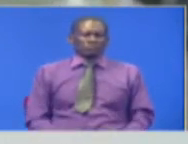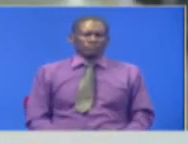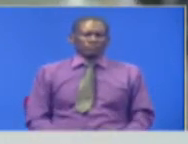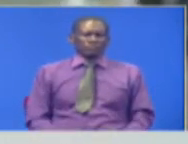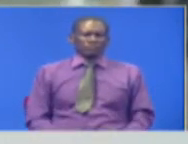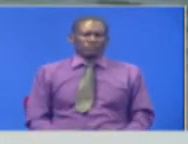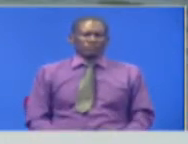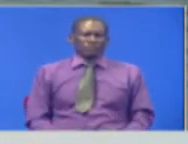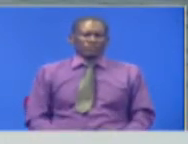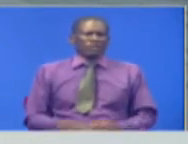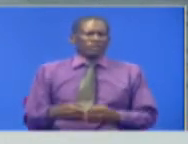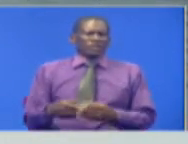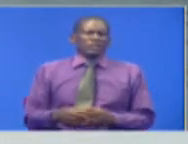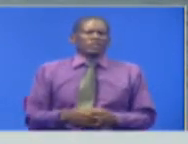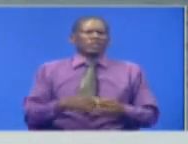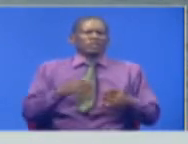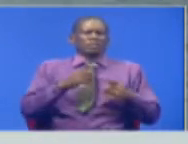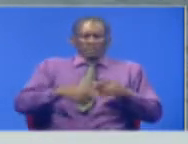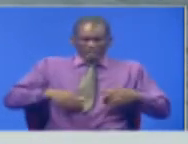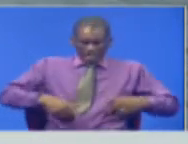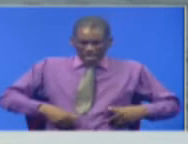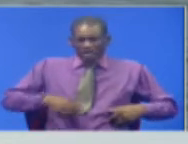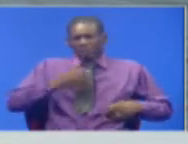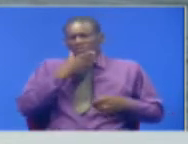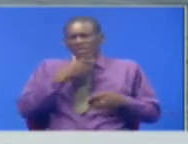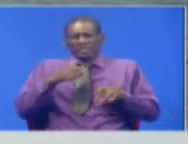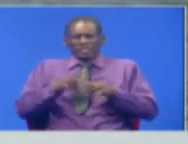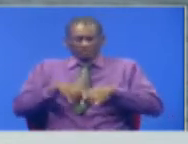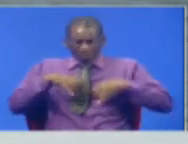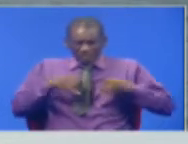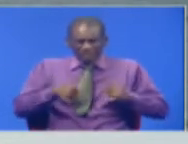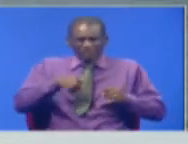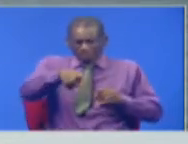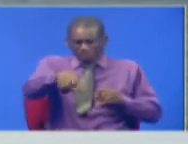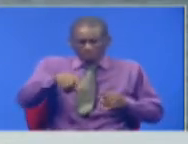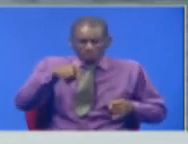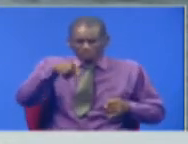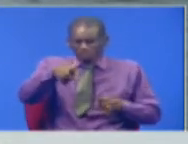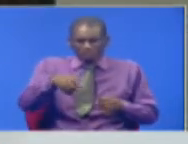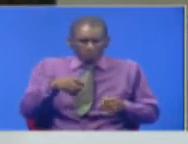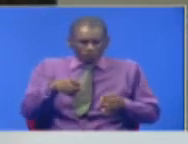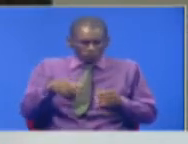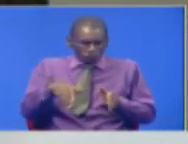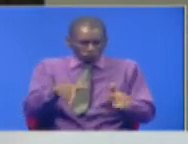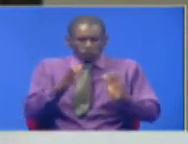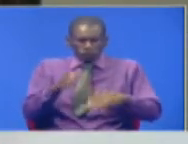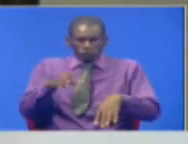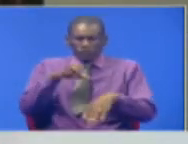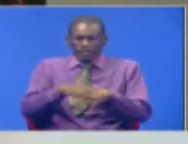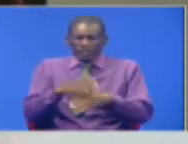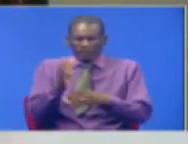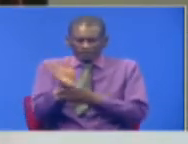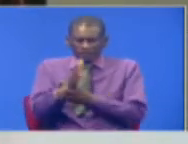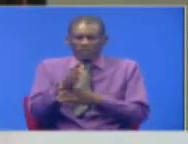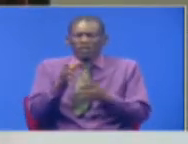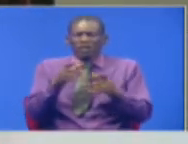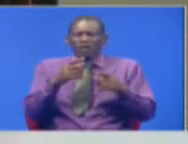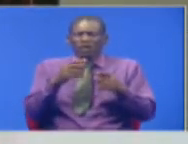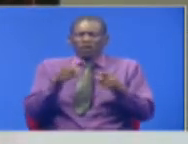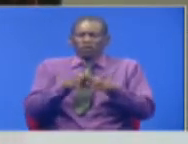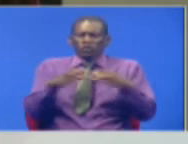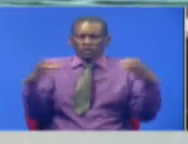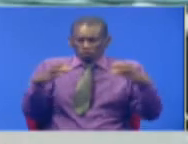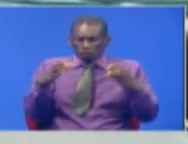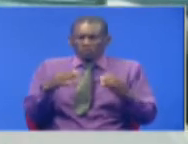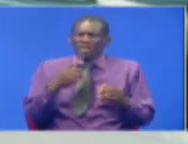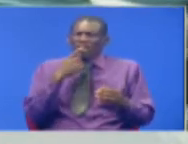Wacha kupe. But the young men still cast their nets wider in search of opportunities, in spite of their community's tastes, preferences.